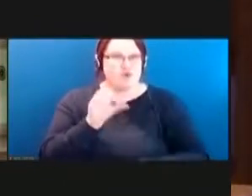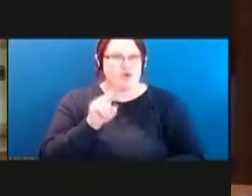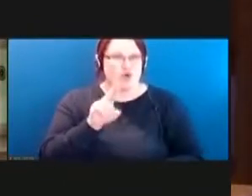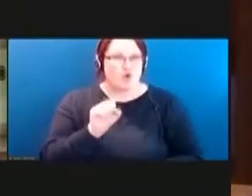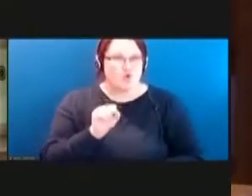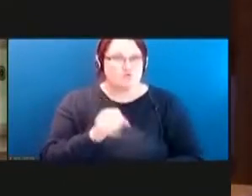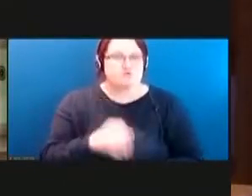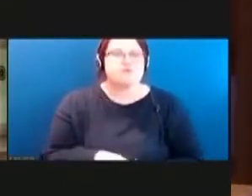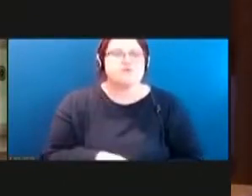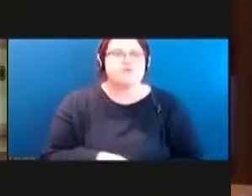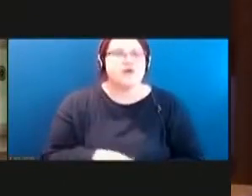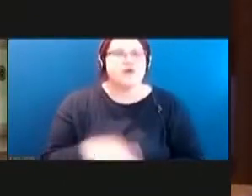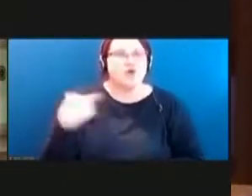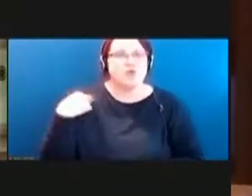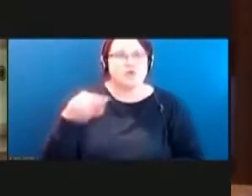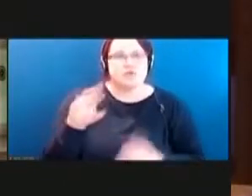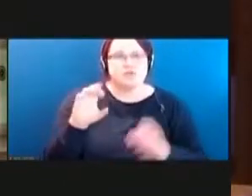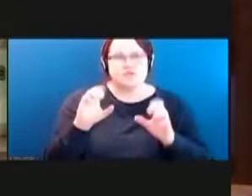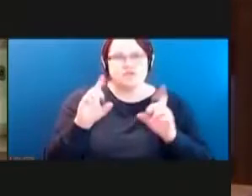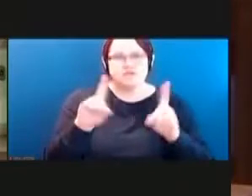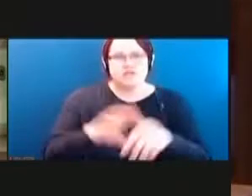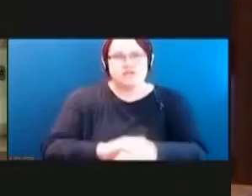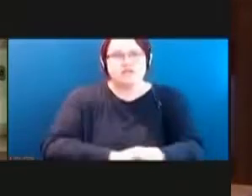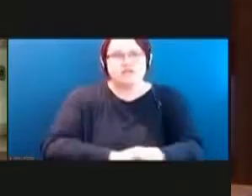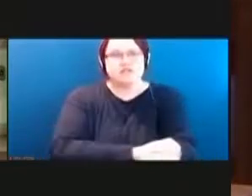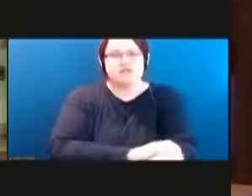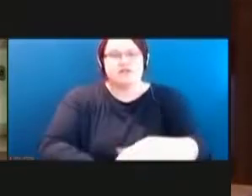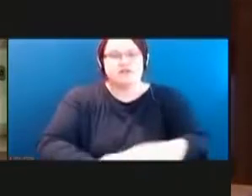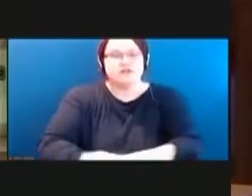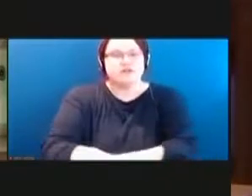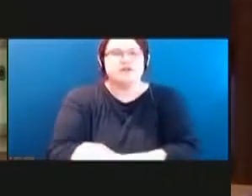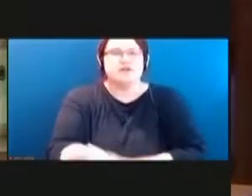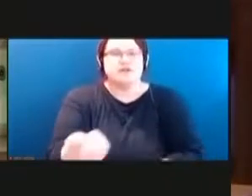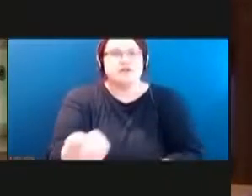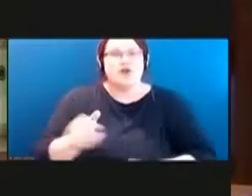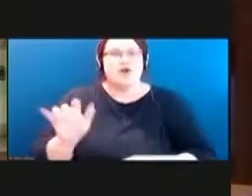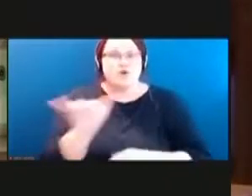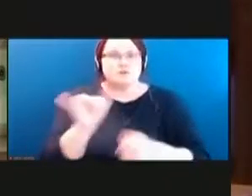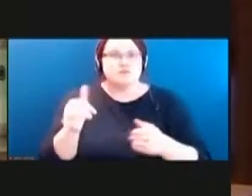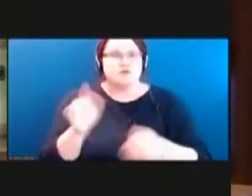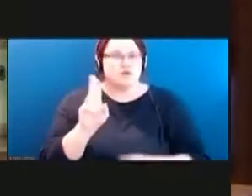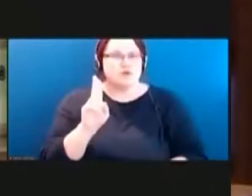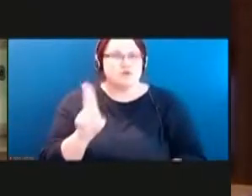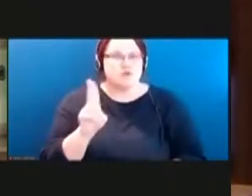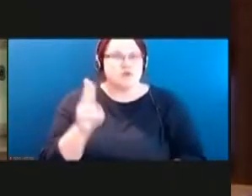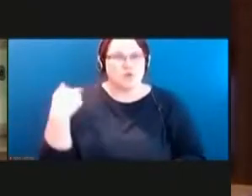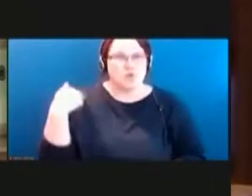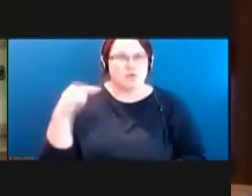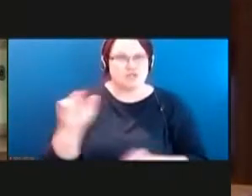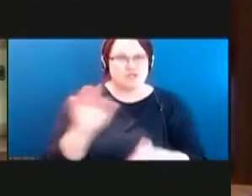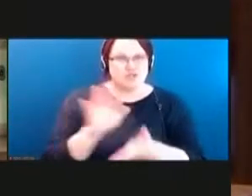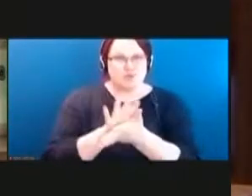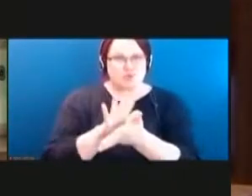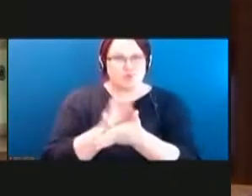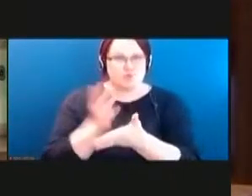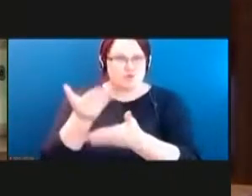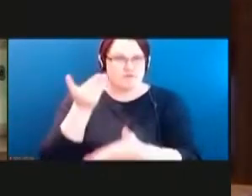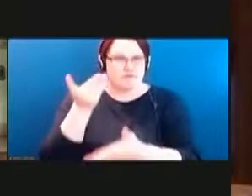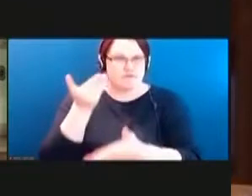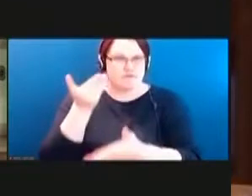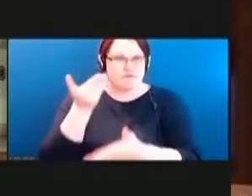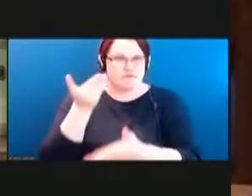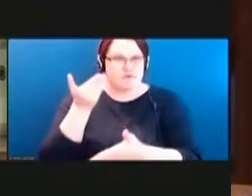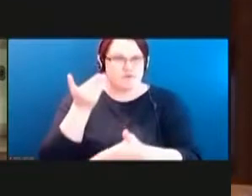The religious education wing, also historically known as the religious school, is located to the northwest